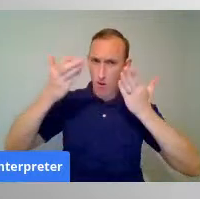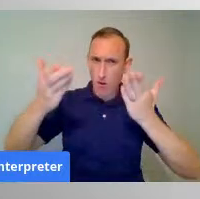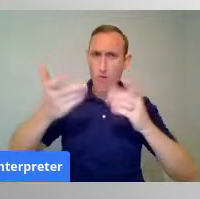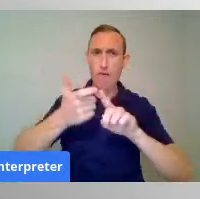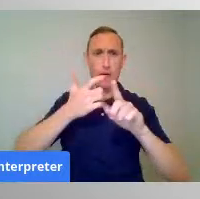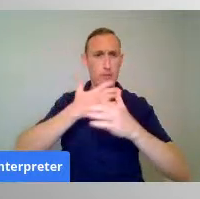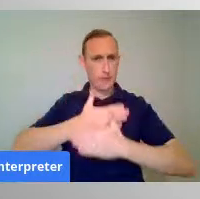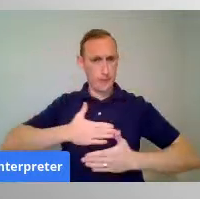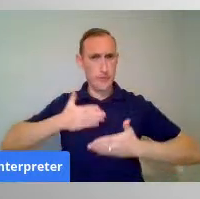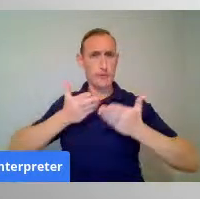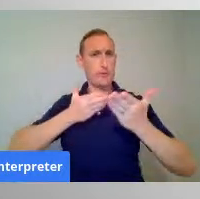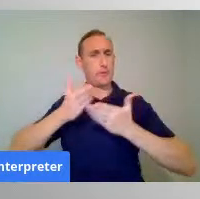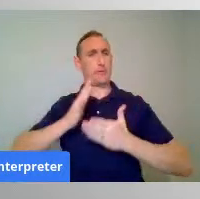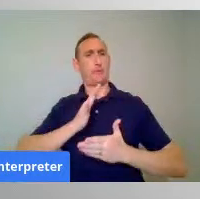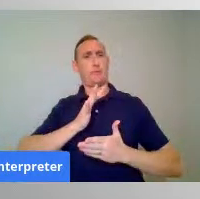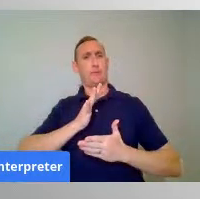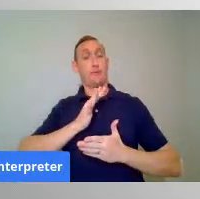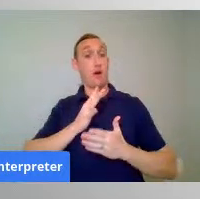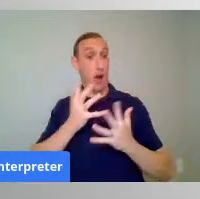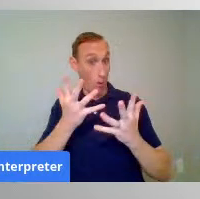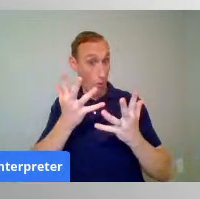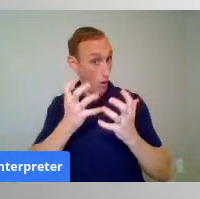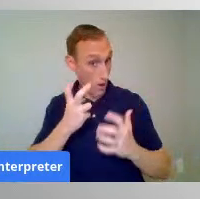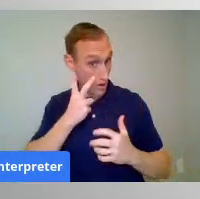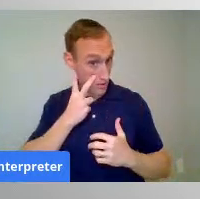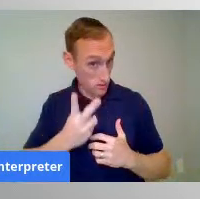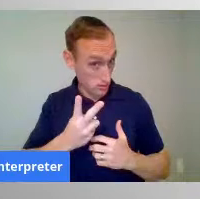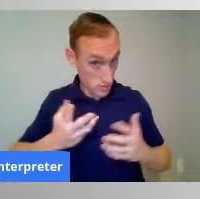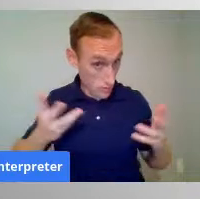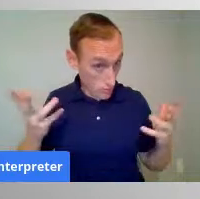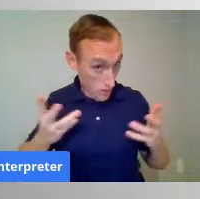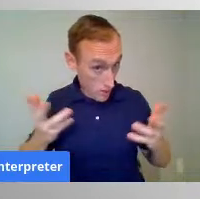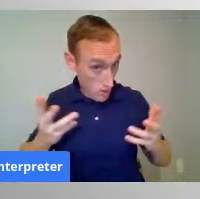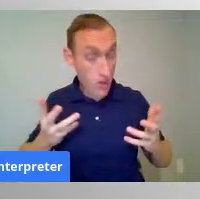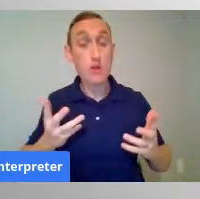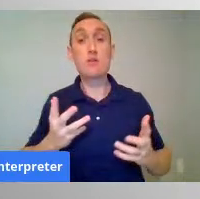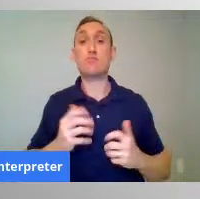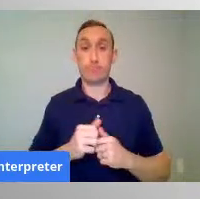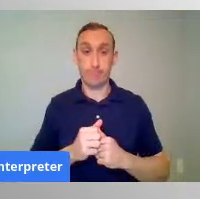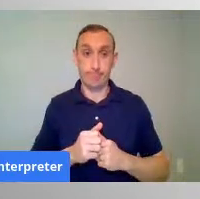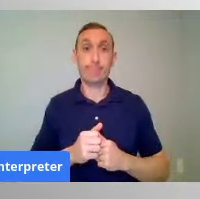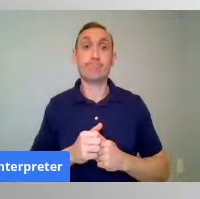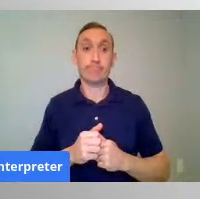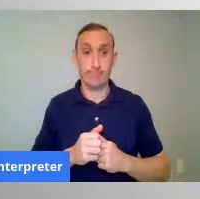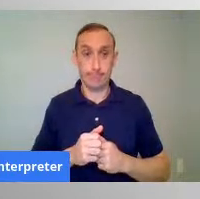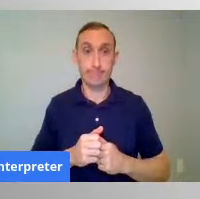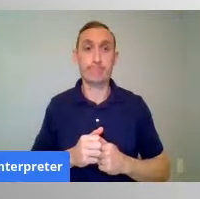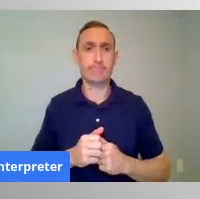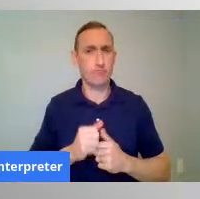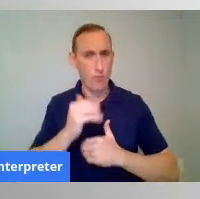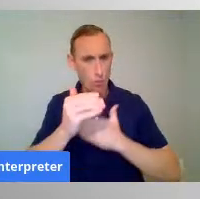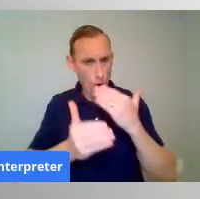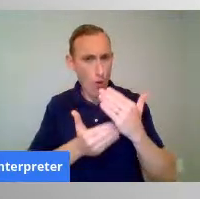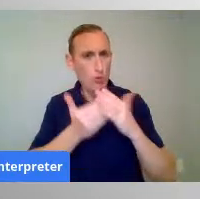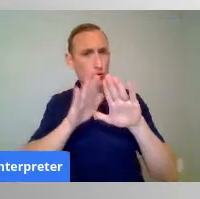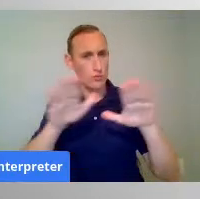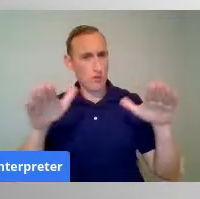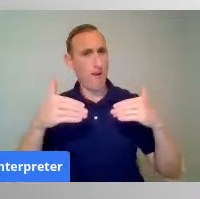My ideal situation would be for every child, though, to have options,